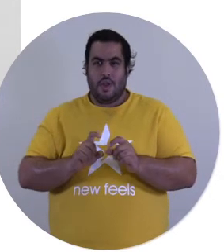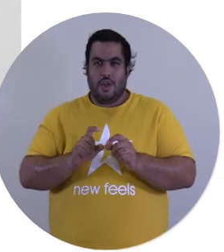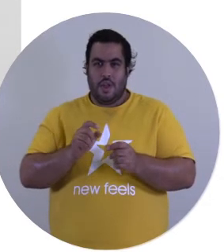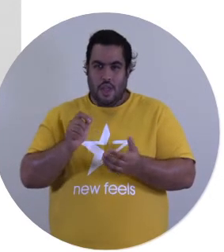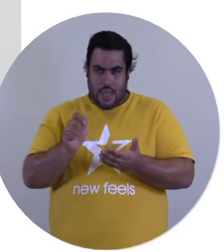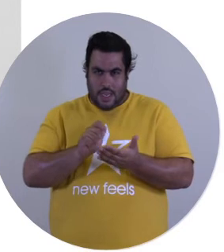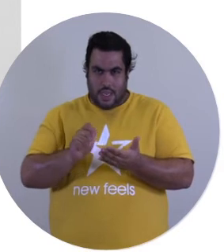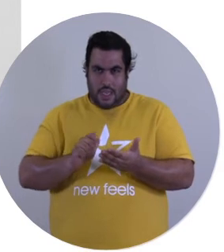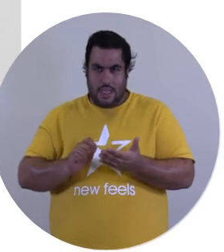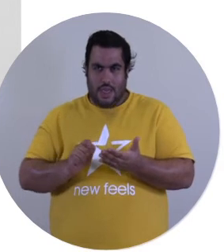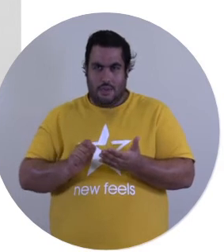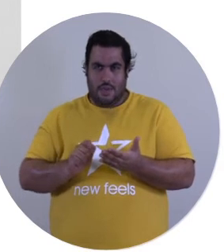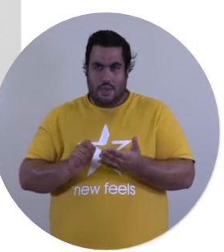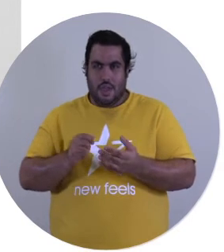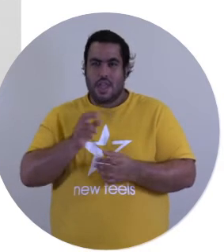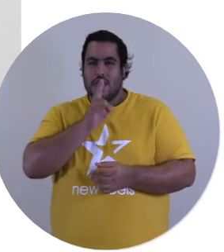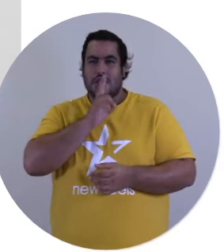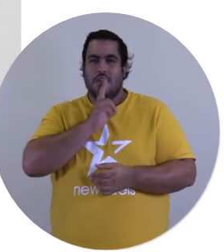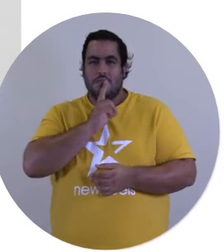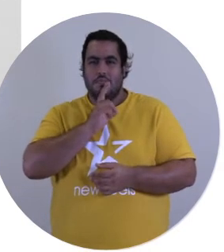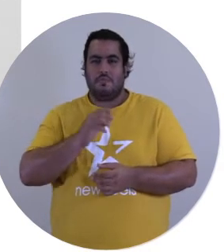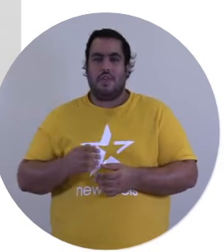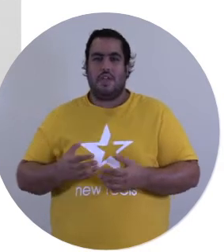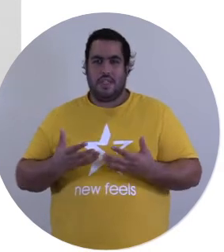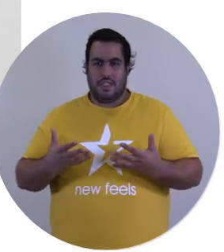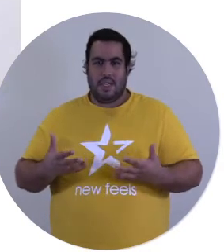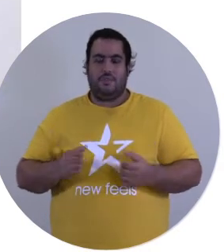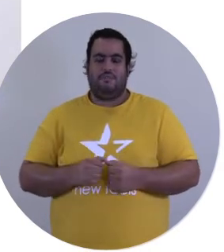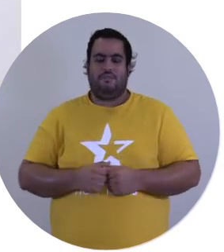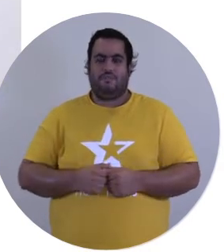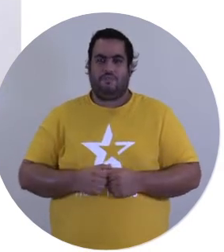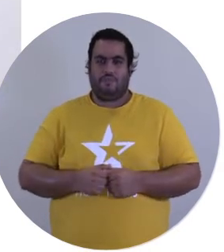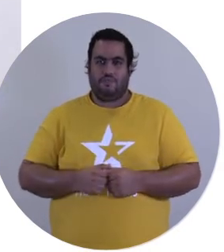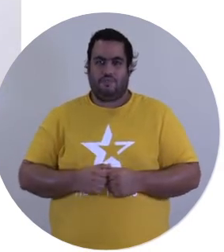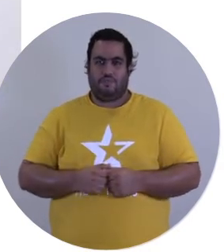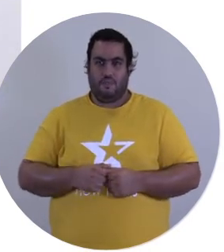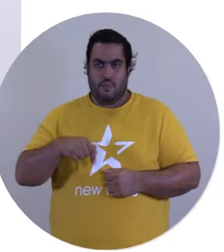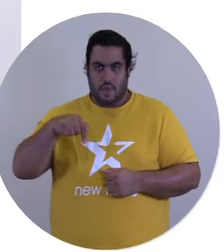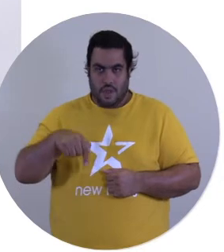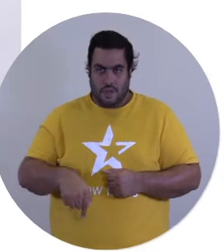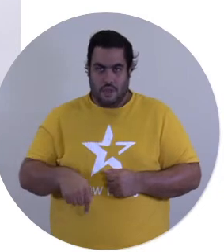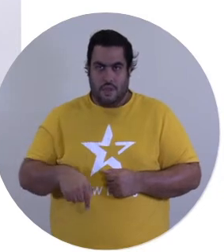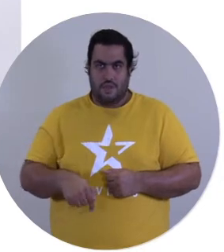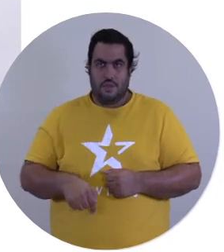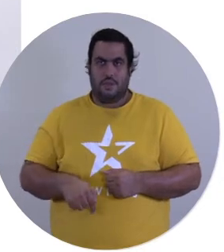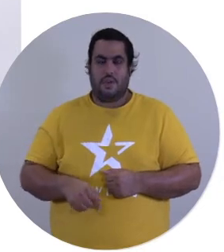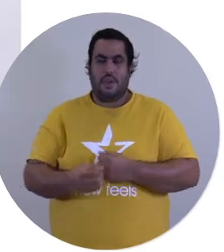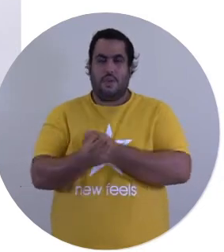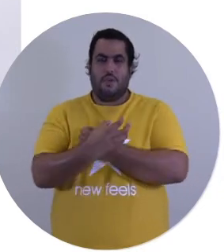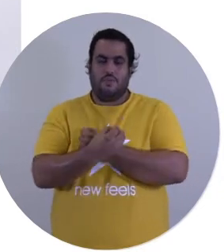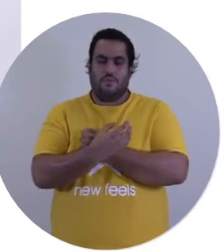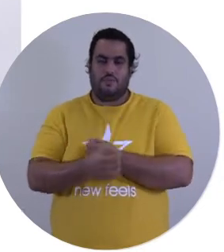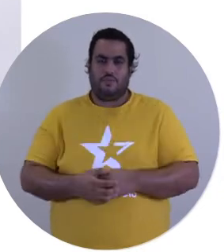attention to your handwriting and spelling and revise your answers. In this episode, we will be talking about town